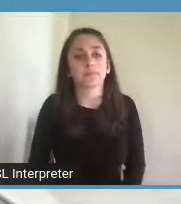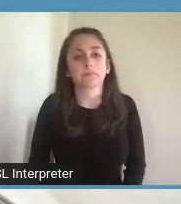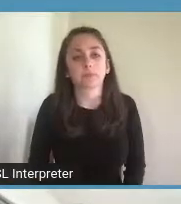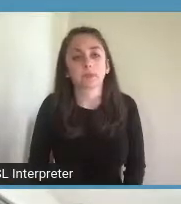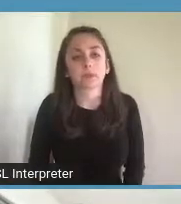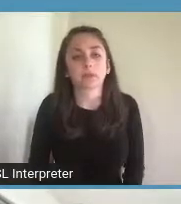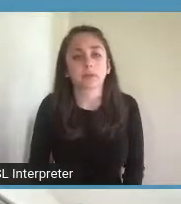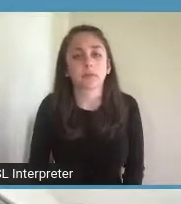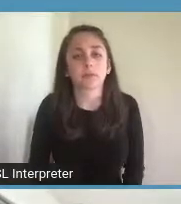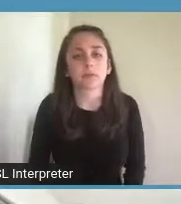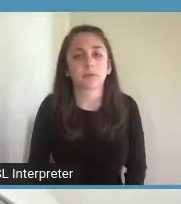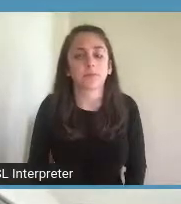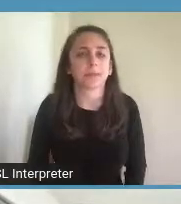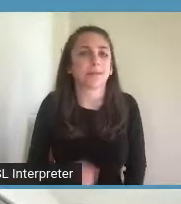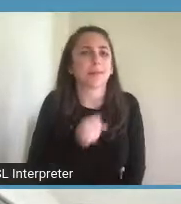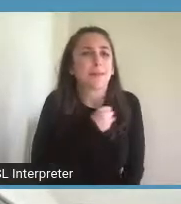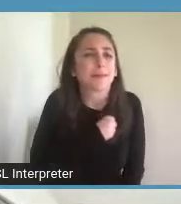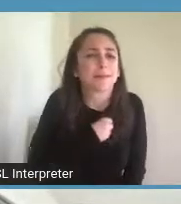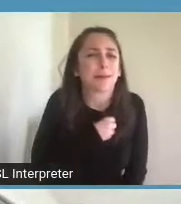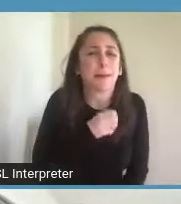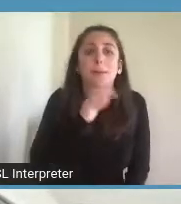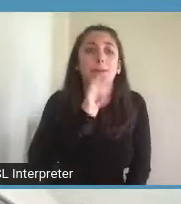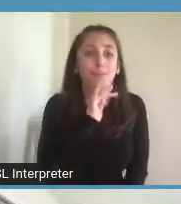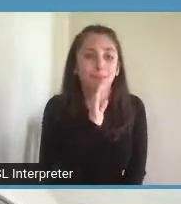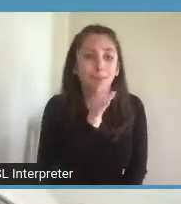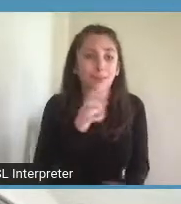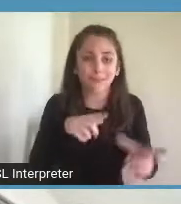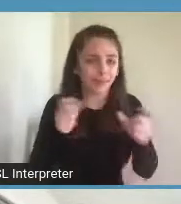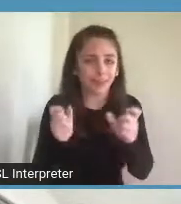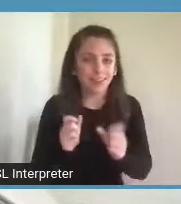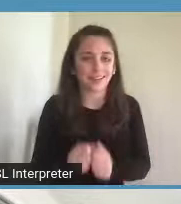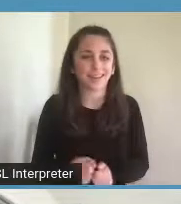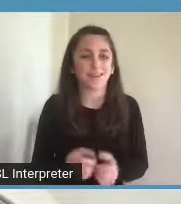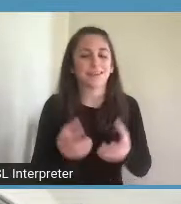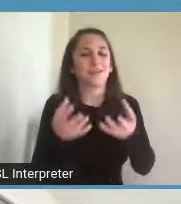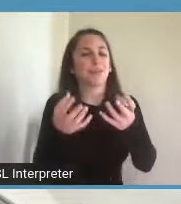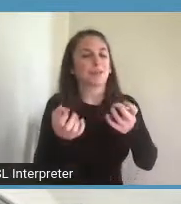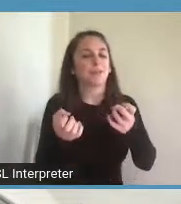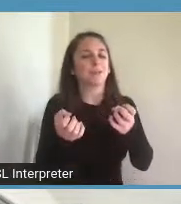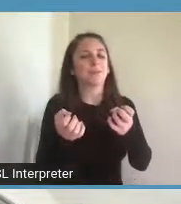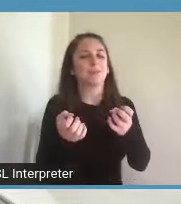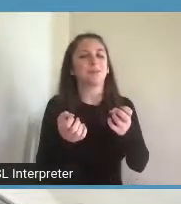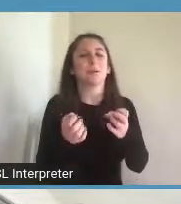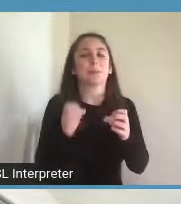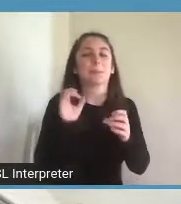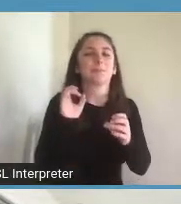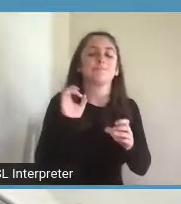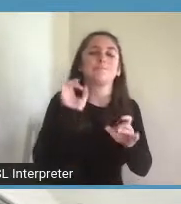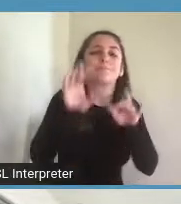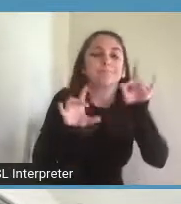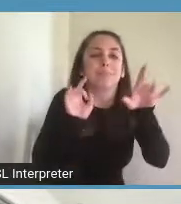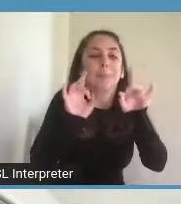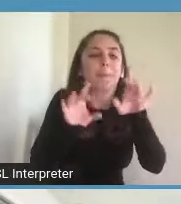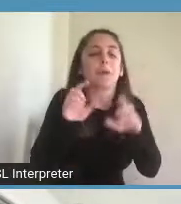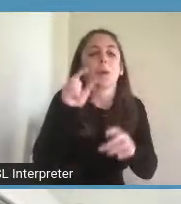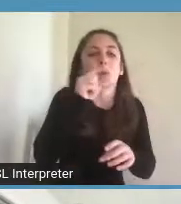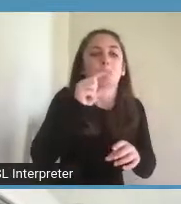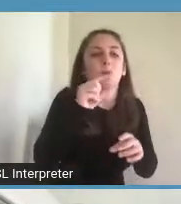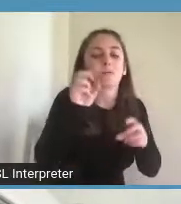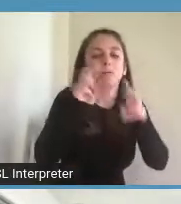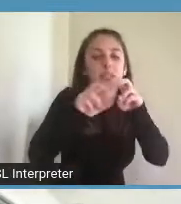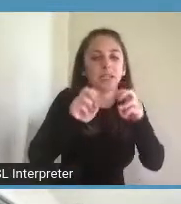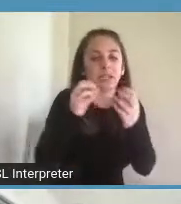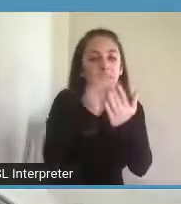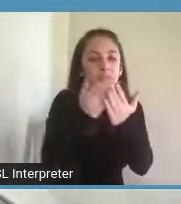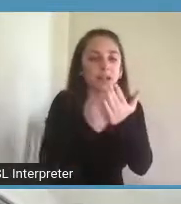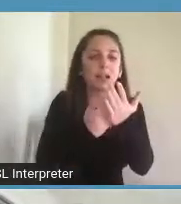And again, I apologize, I'm speaking quickly. I wanted to get the lay of the land of what you can do in Google Analytics, and then we'll dive in